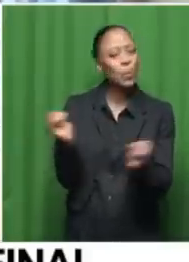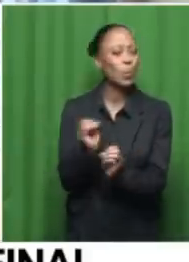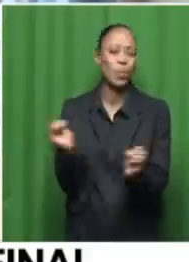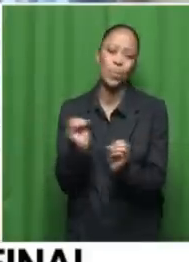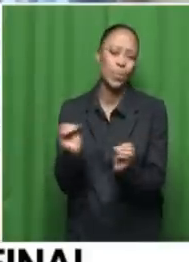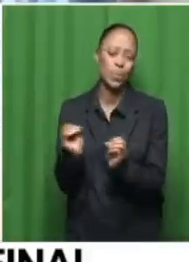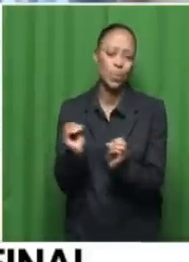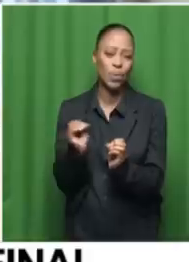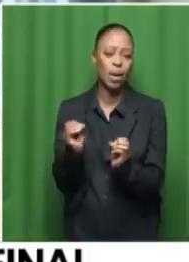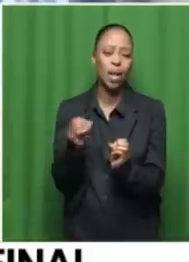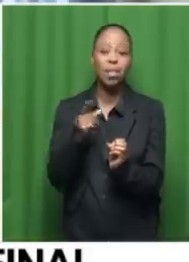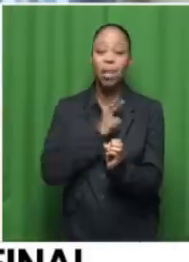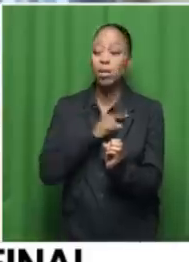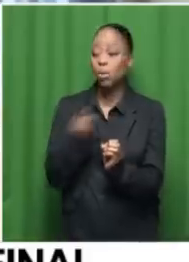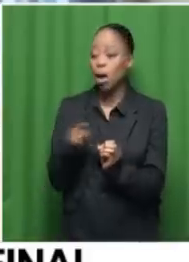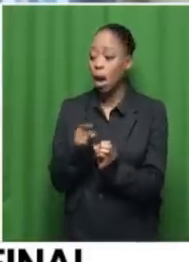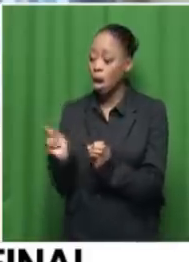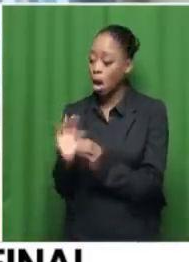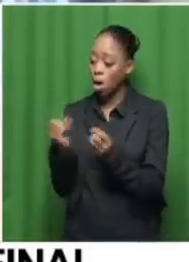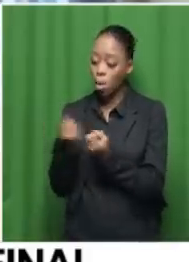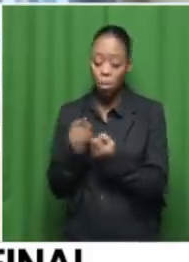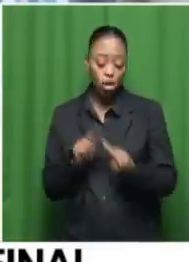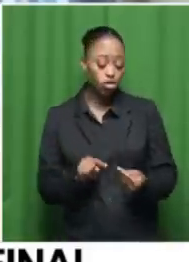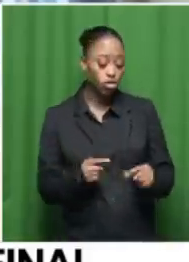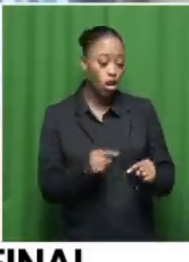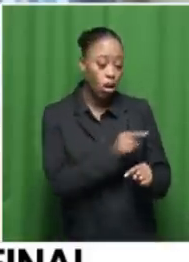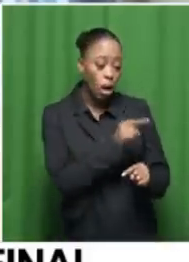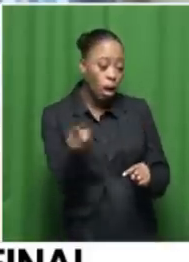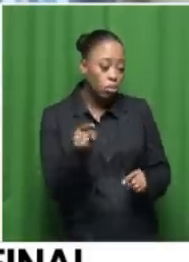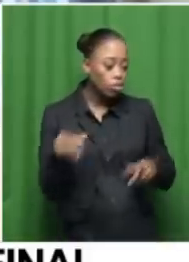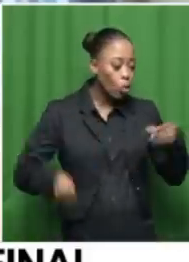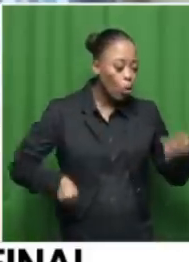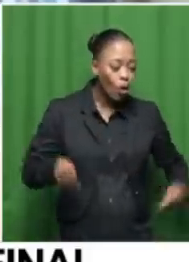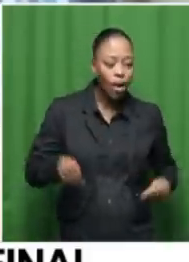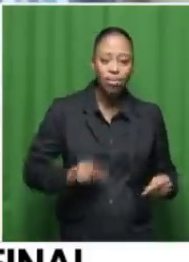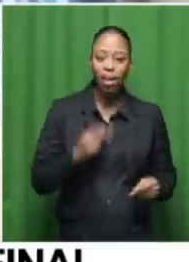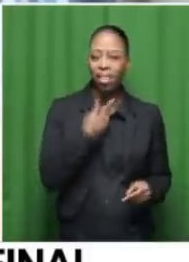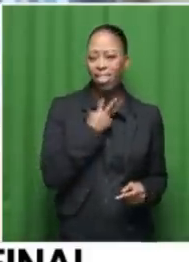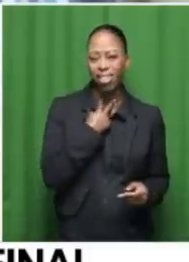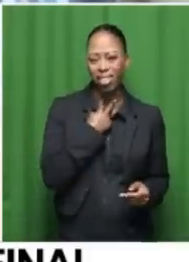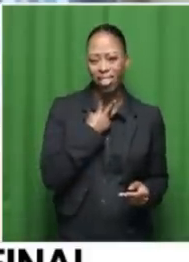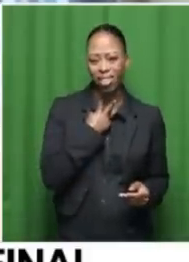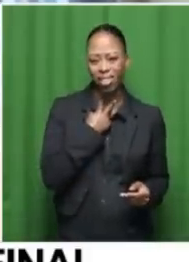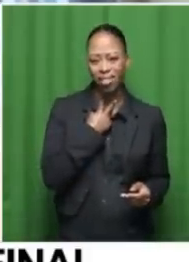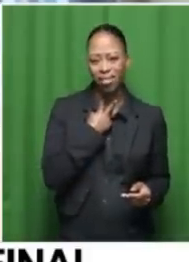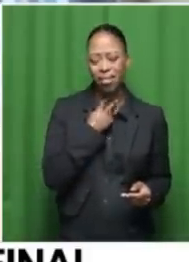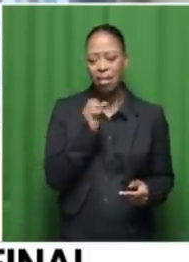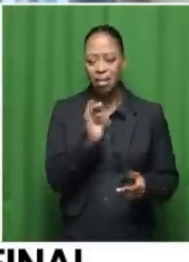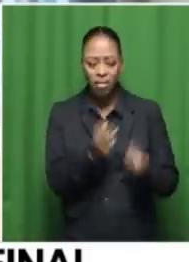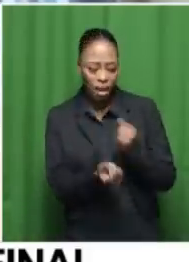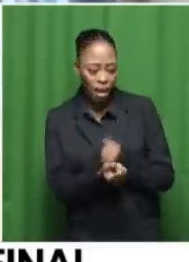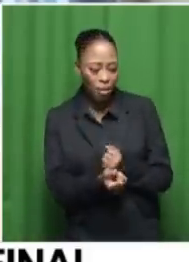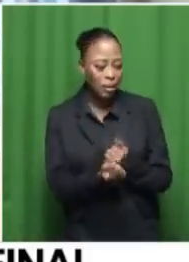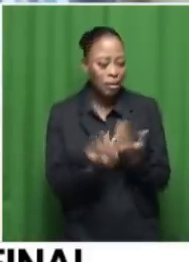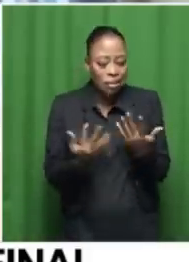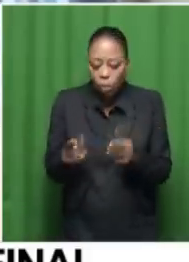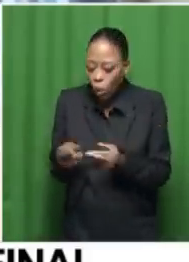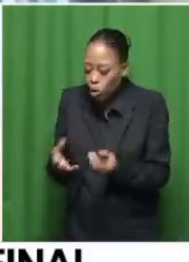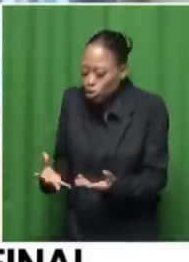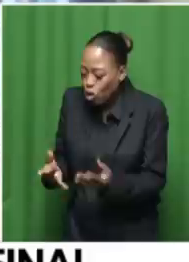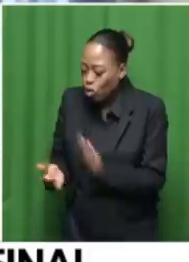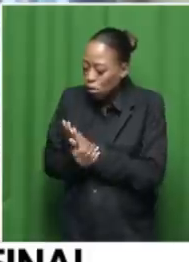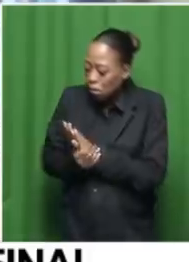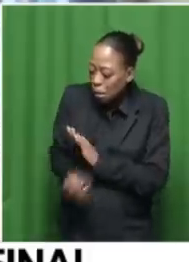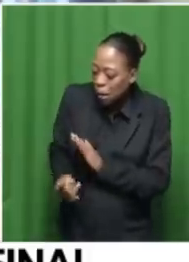to take on the onerous work of fighting corruption wherever it occurs in South